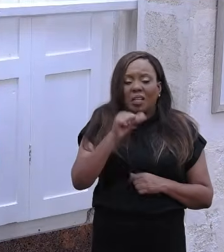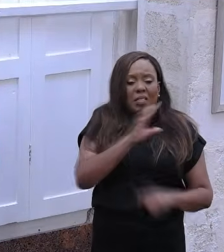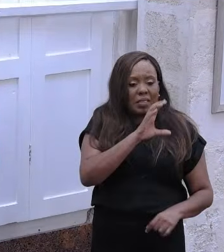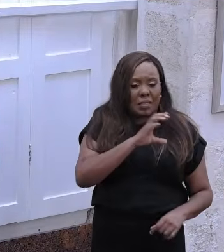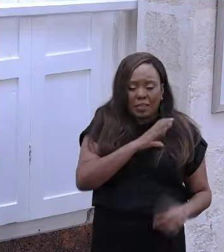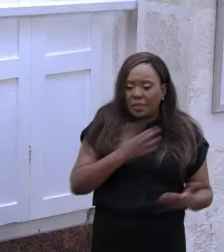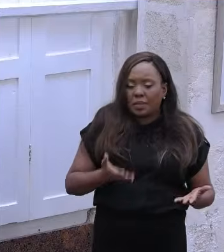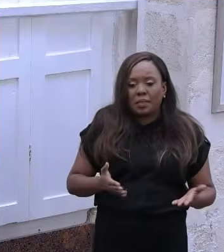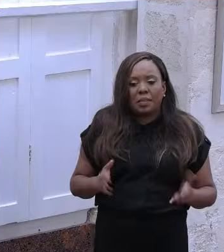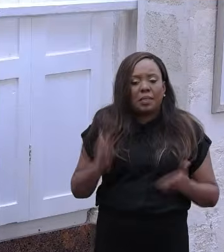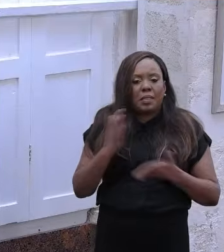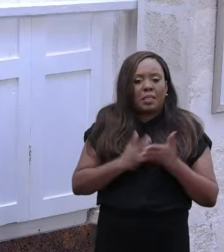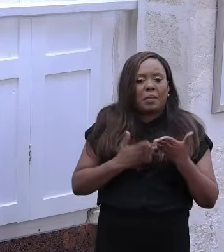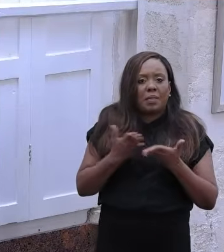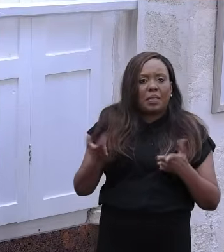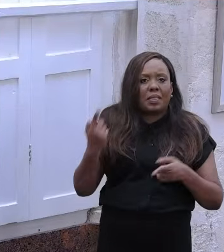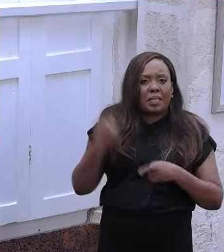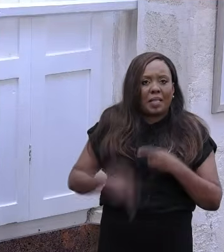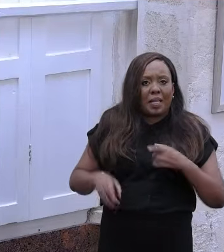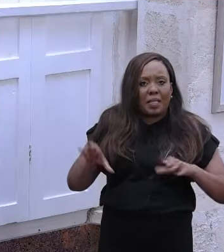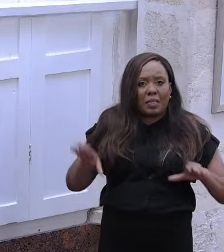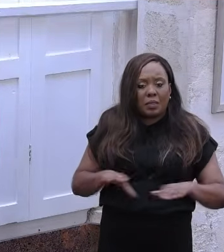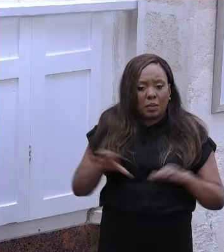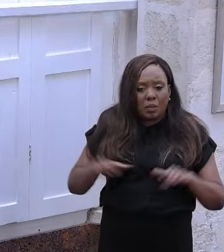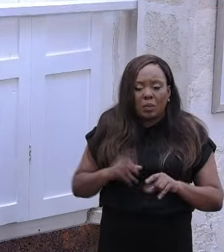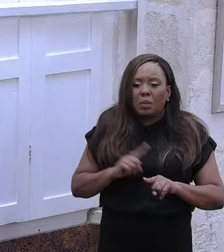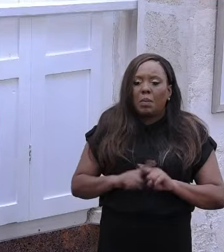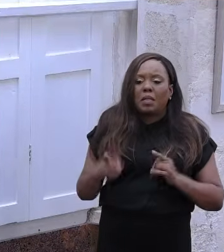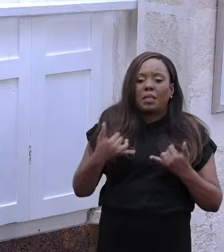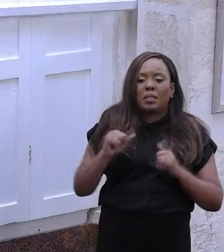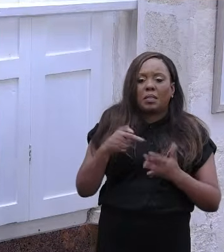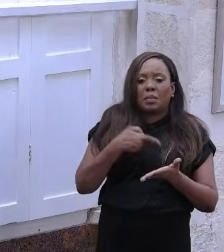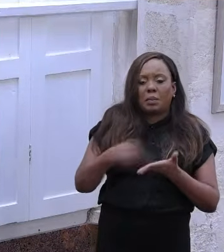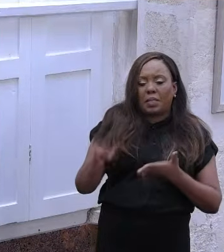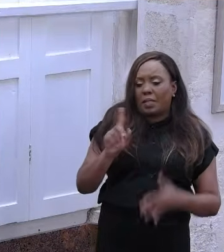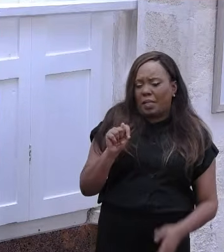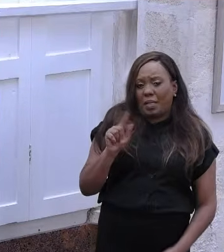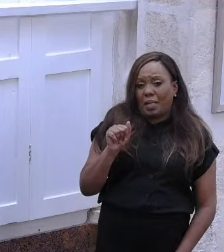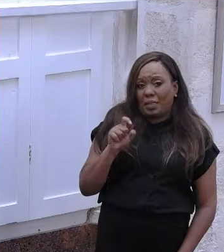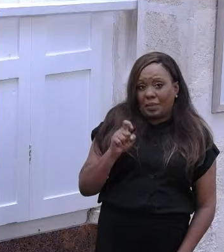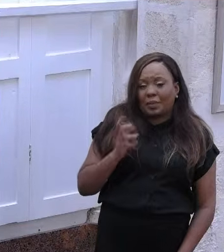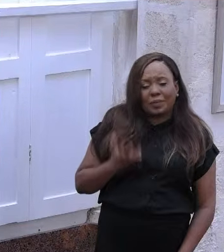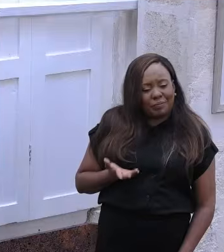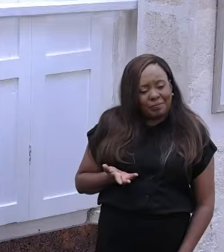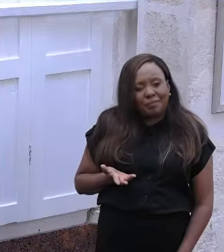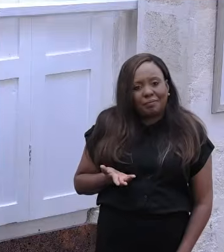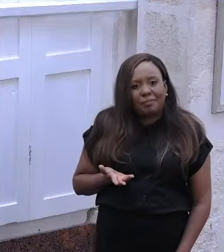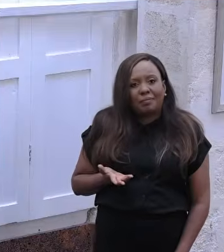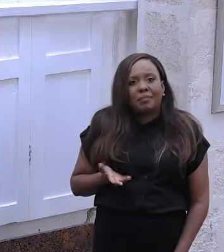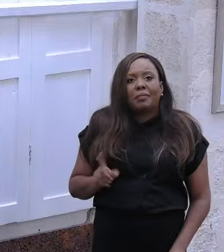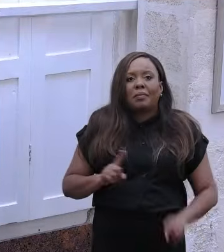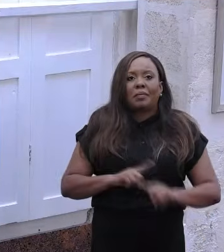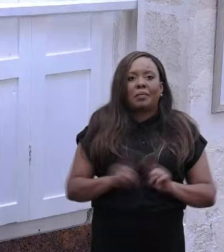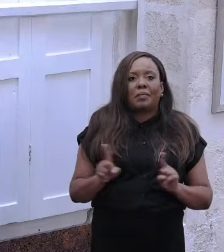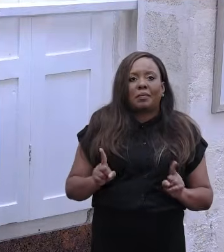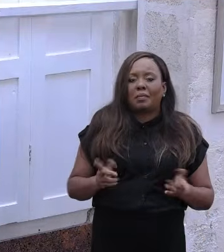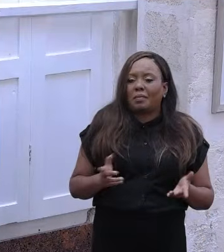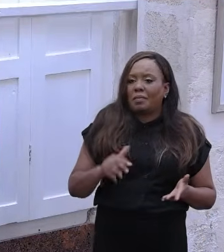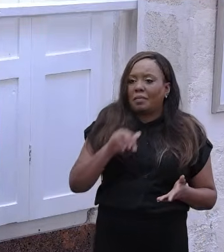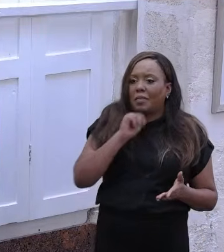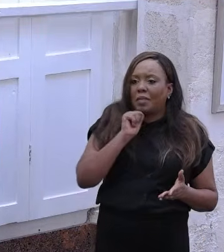entitled to. Yet they pay full taxes like everybody else. But they're not eligible for free